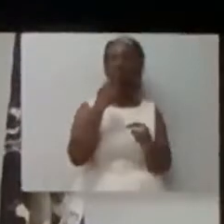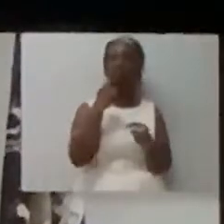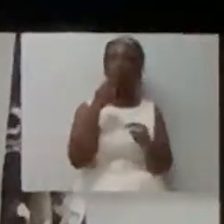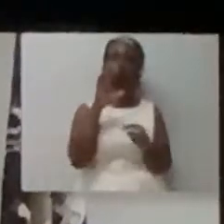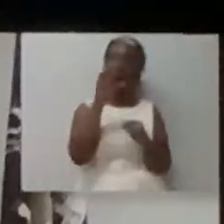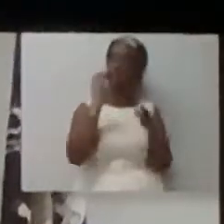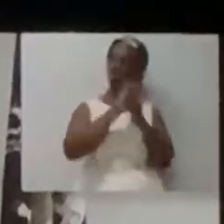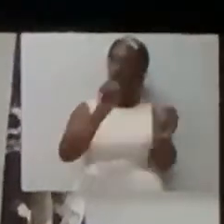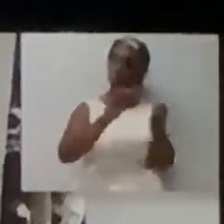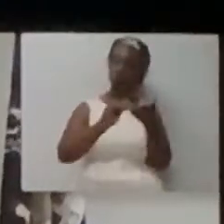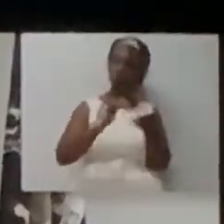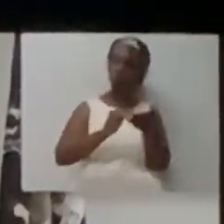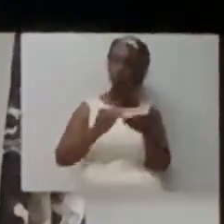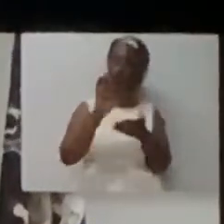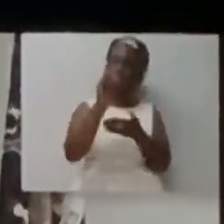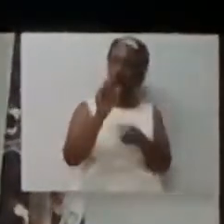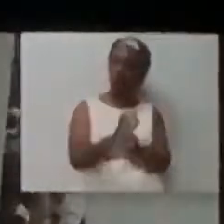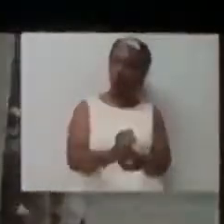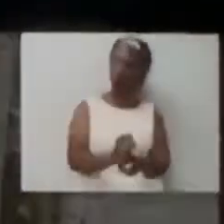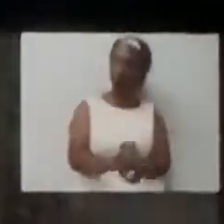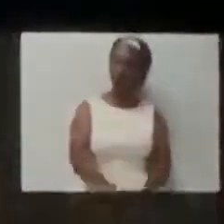work. Thank you.